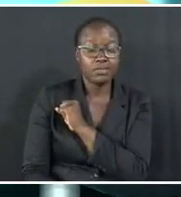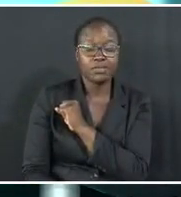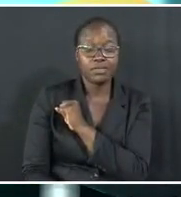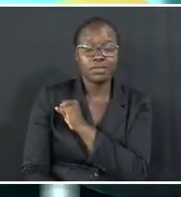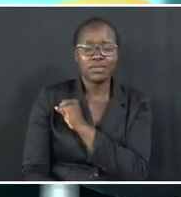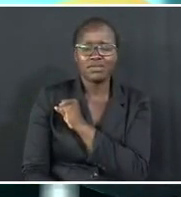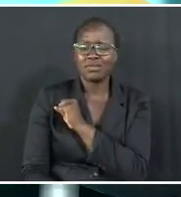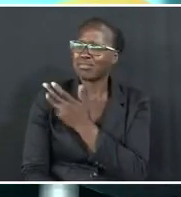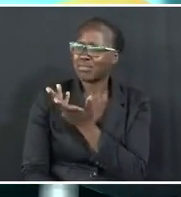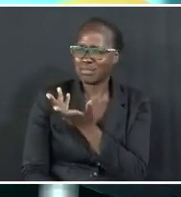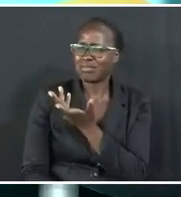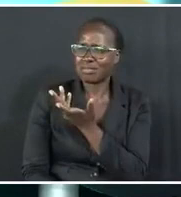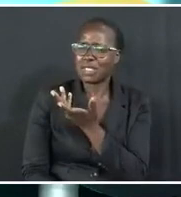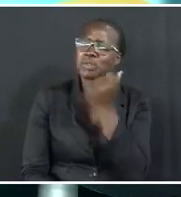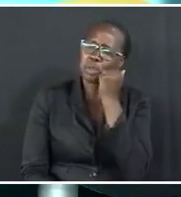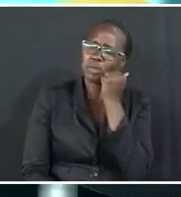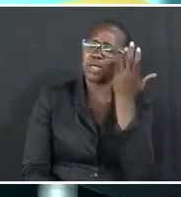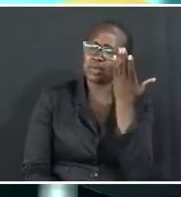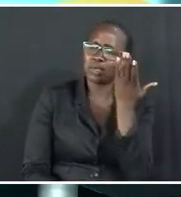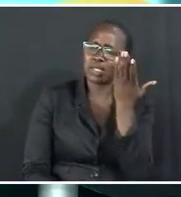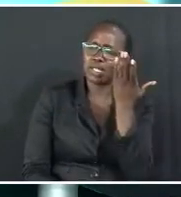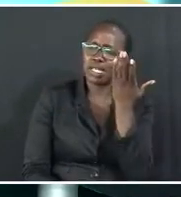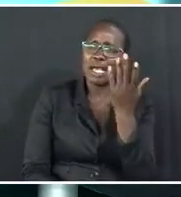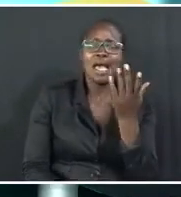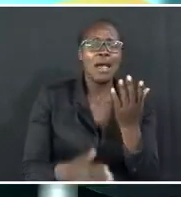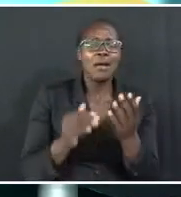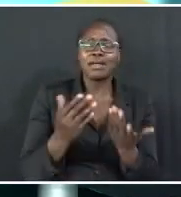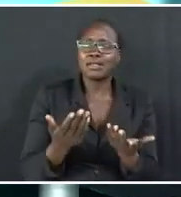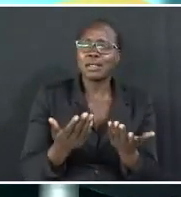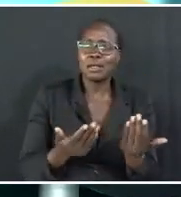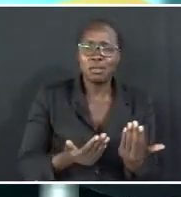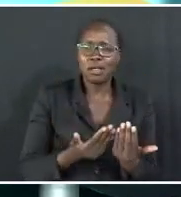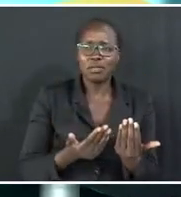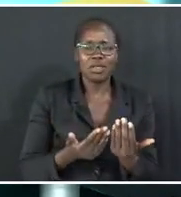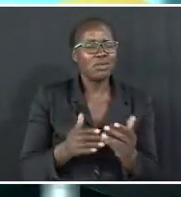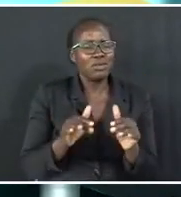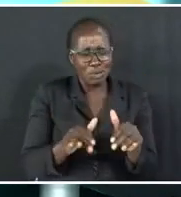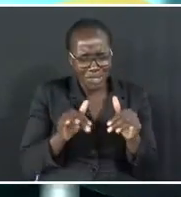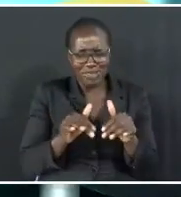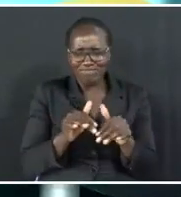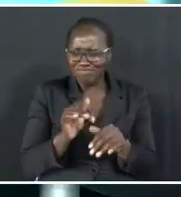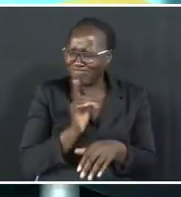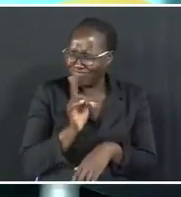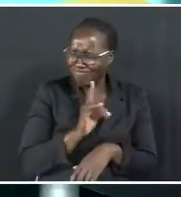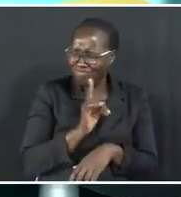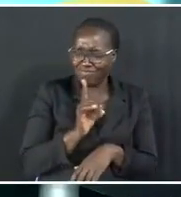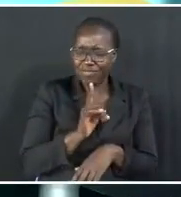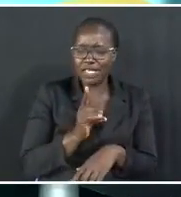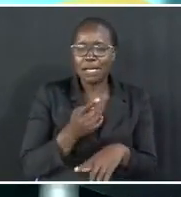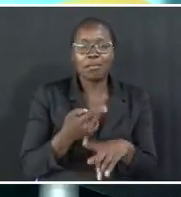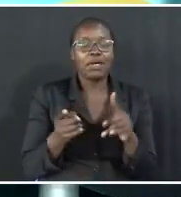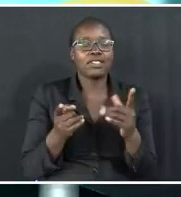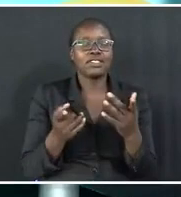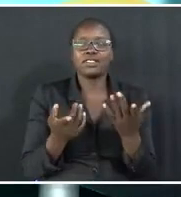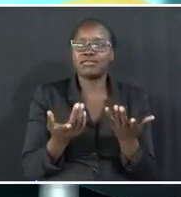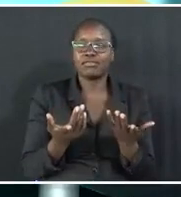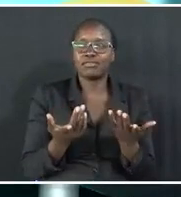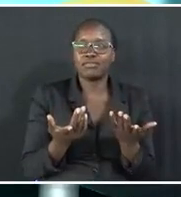This was so unfortunate because Mary couldn't wait to be delivered. But oh, there was